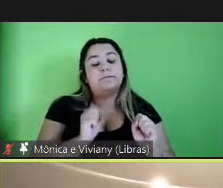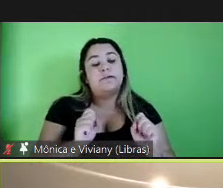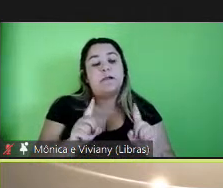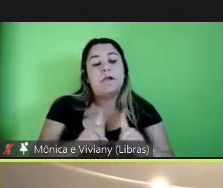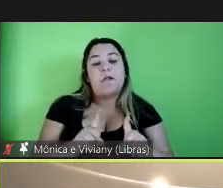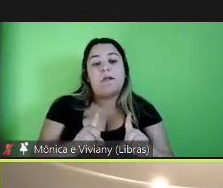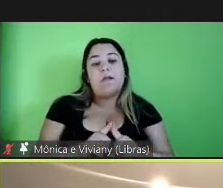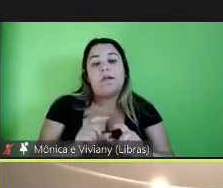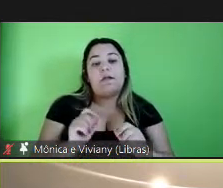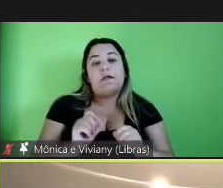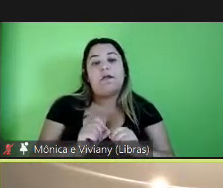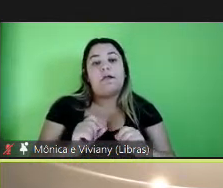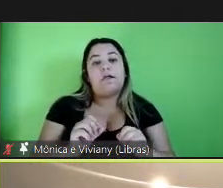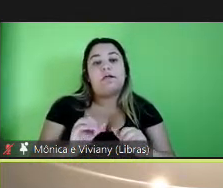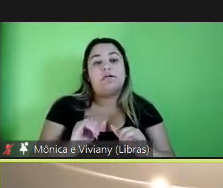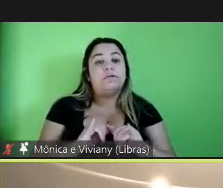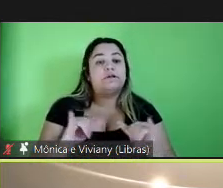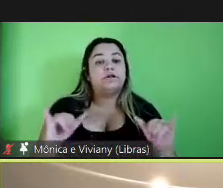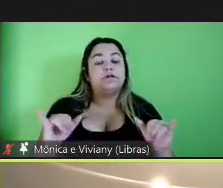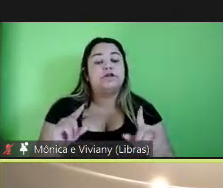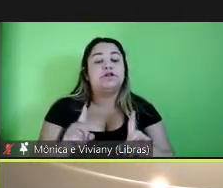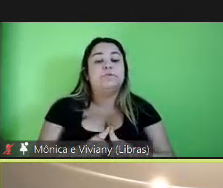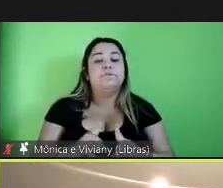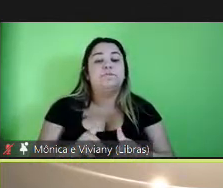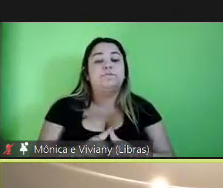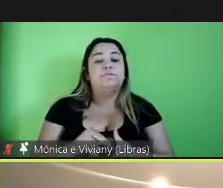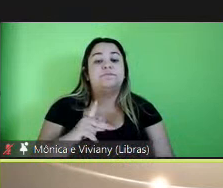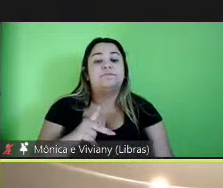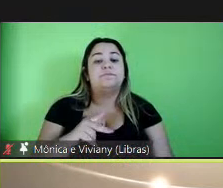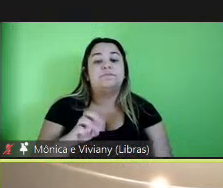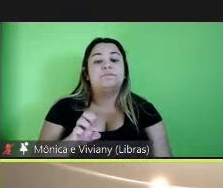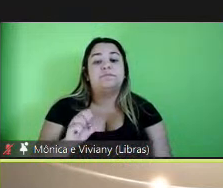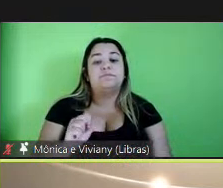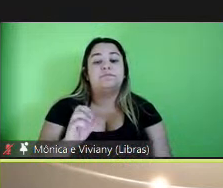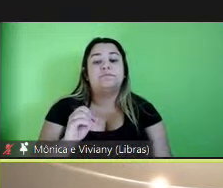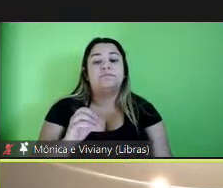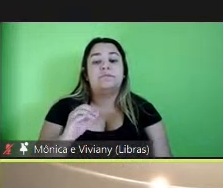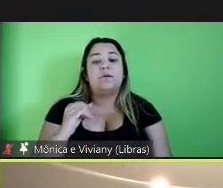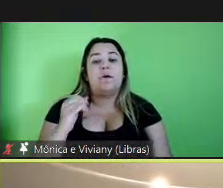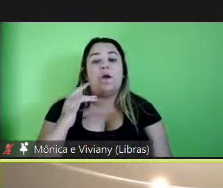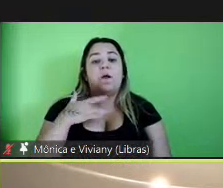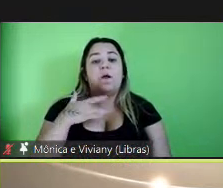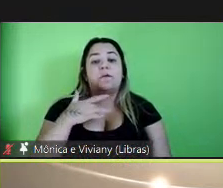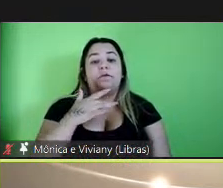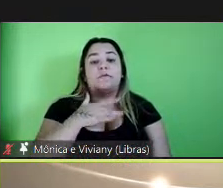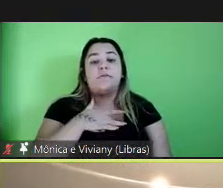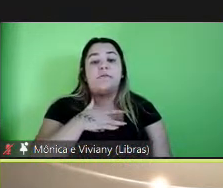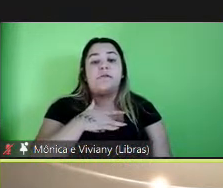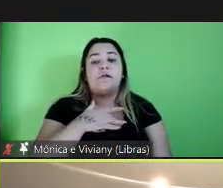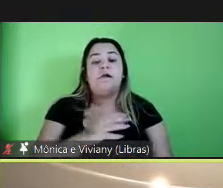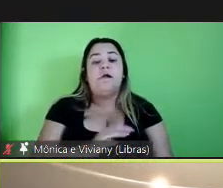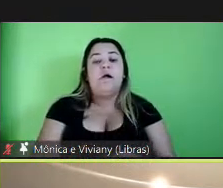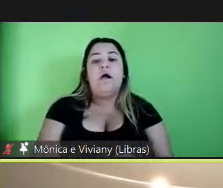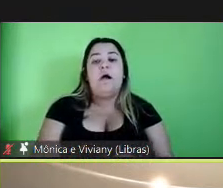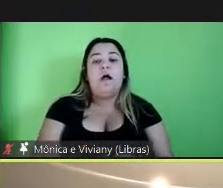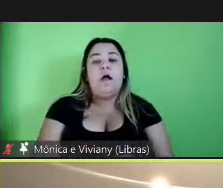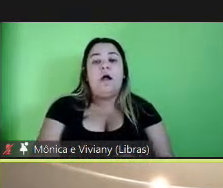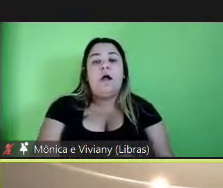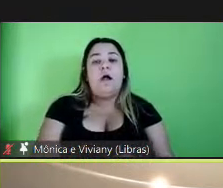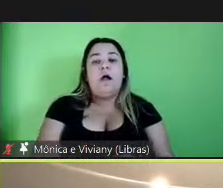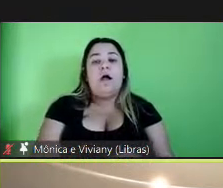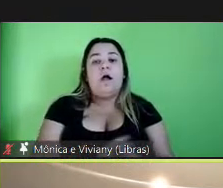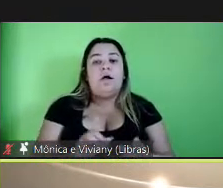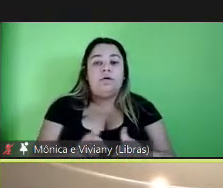Declaration, with health partners and with local authority partners, and really trying to build on a whole system approach